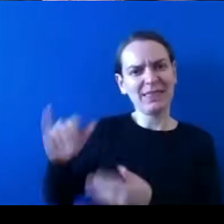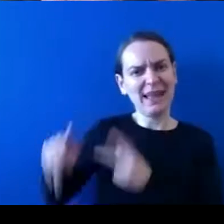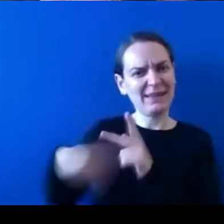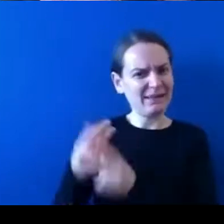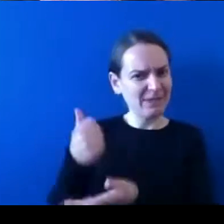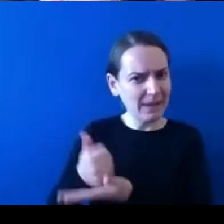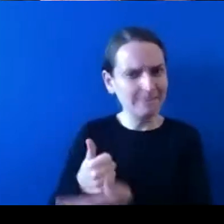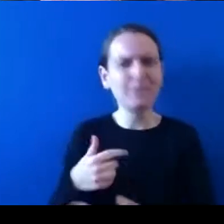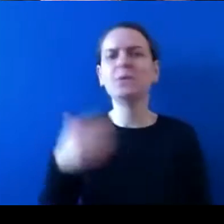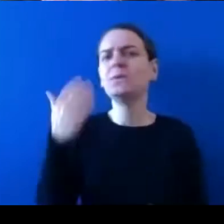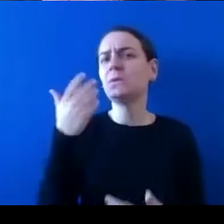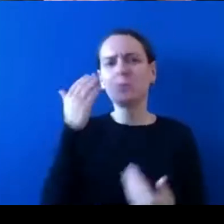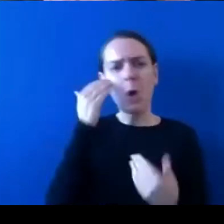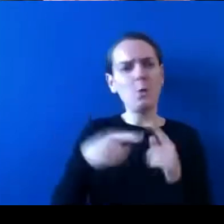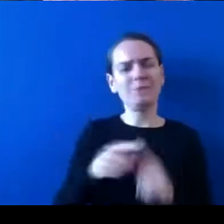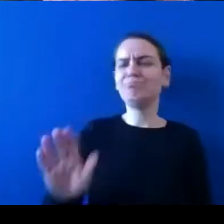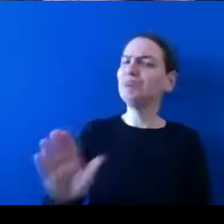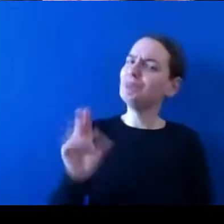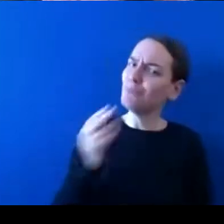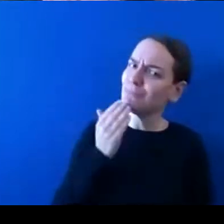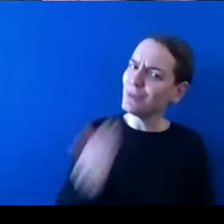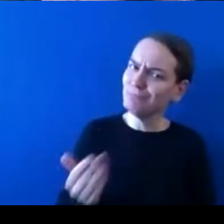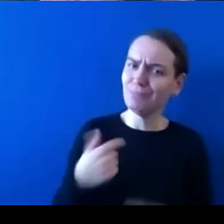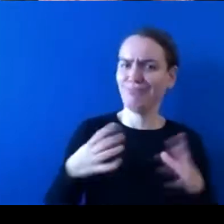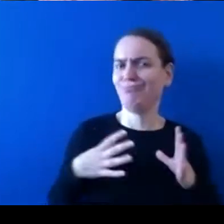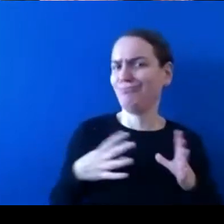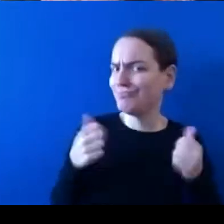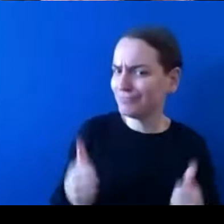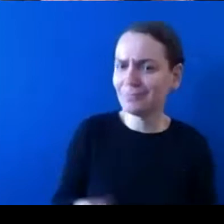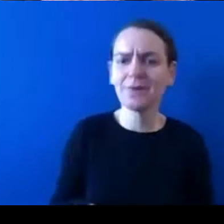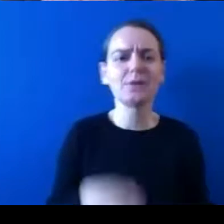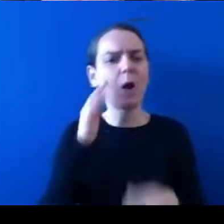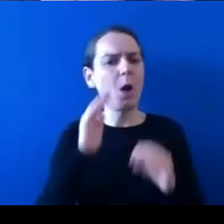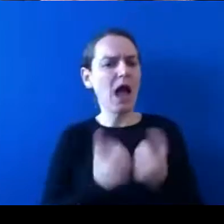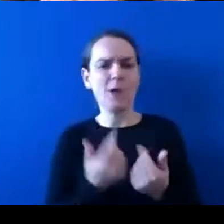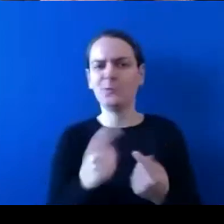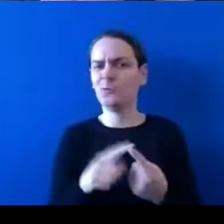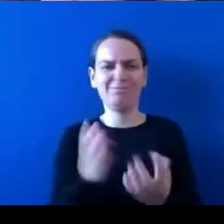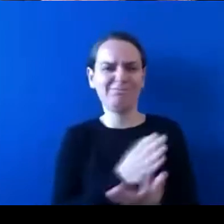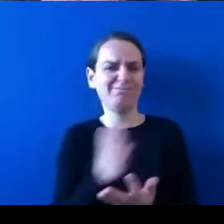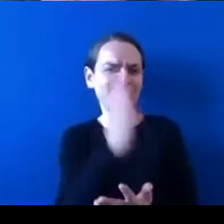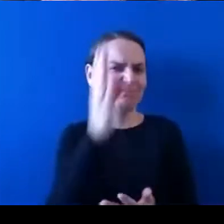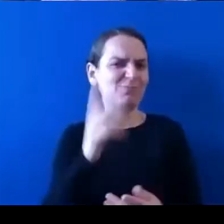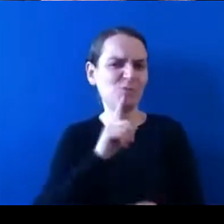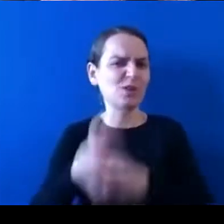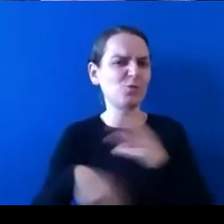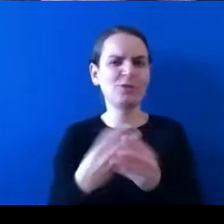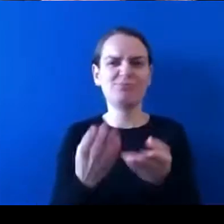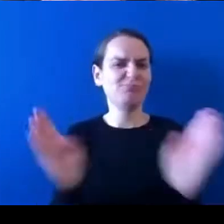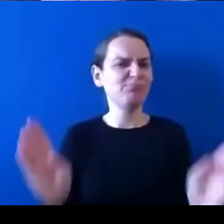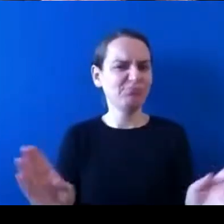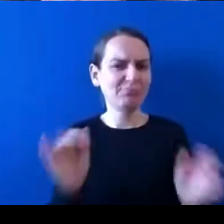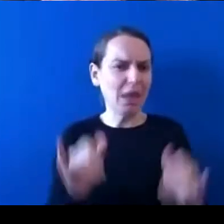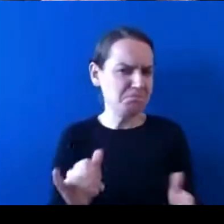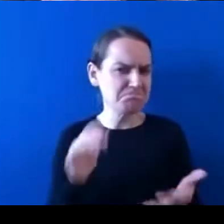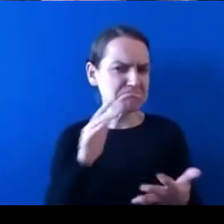have really good travel skills, but they don't realize that the family or friends may have been helping more than